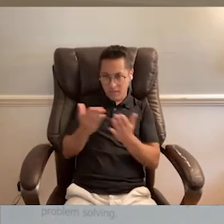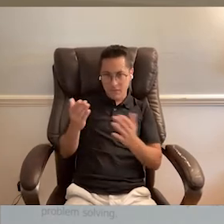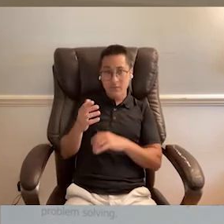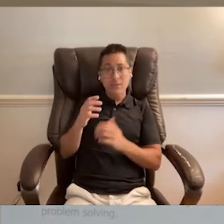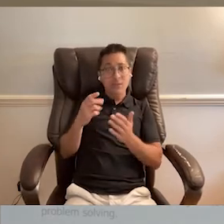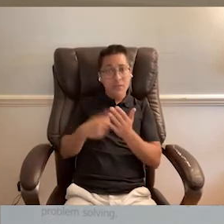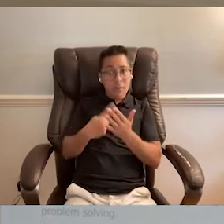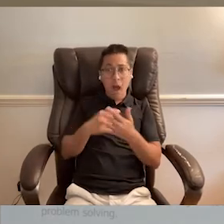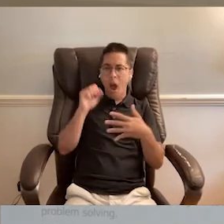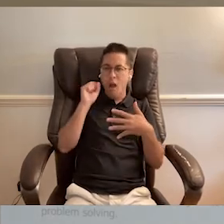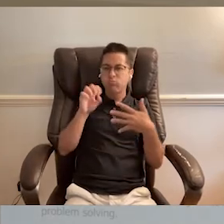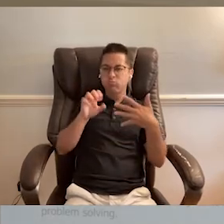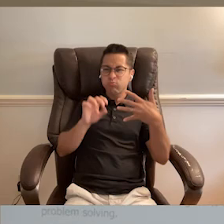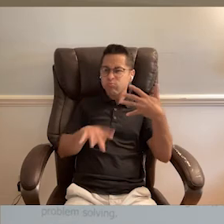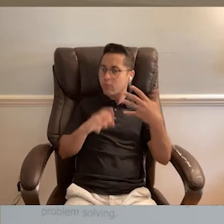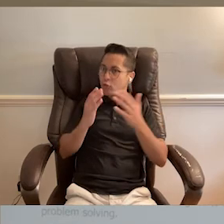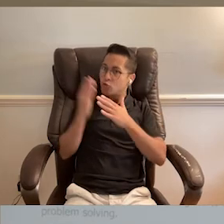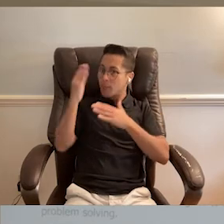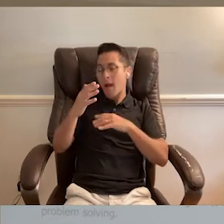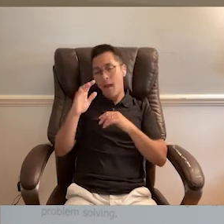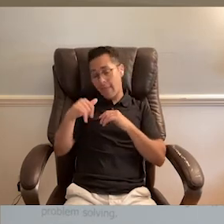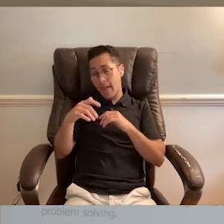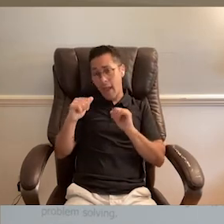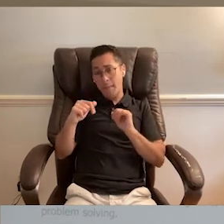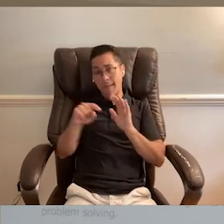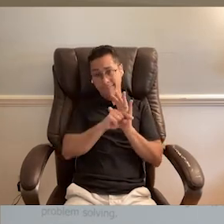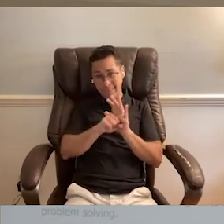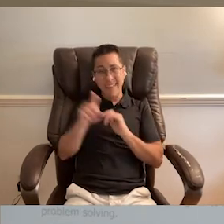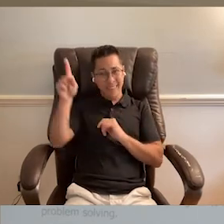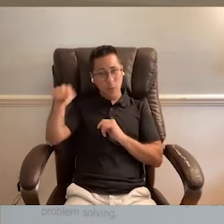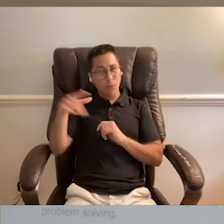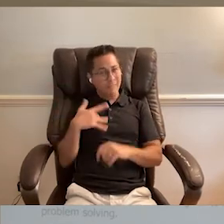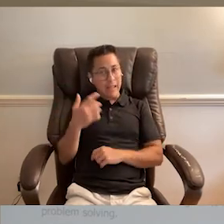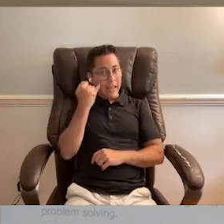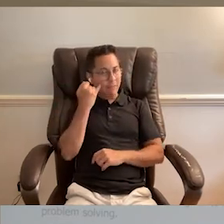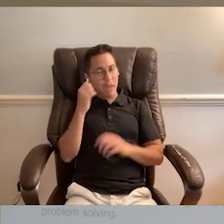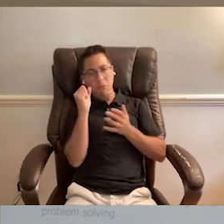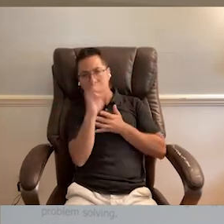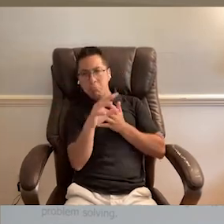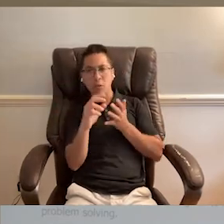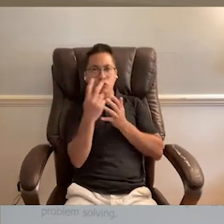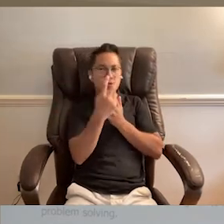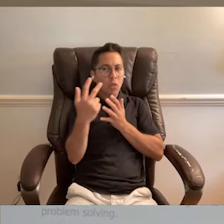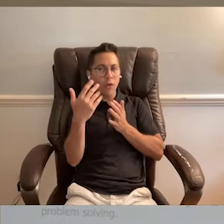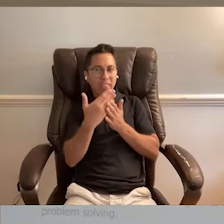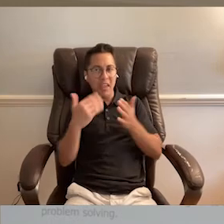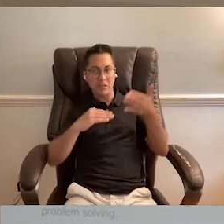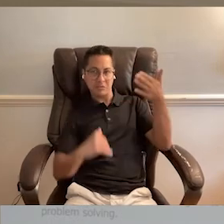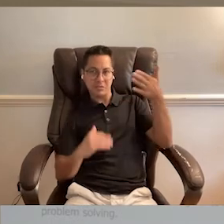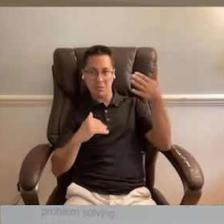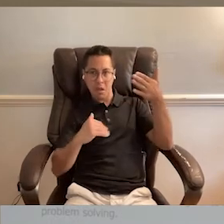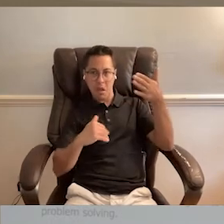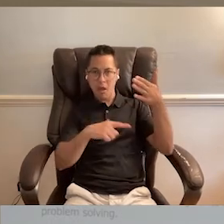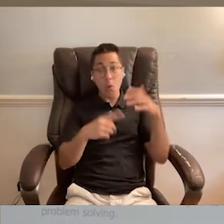list works against you, because they're going to feel like if they can give you 2 or 3 things at the bottom end, they're going to go, look, we agreed